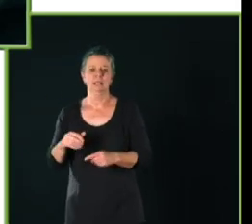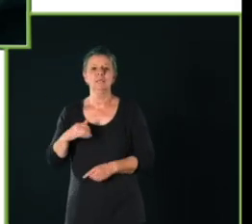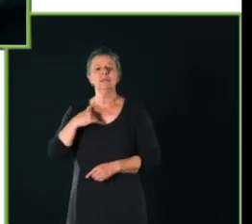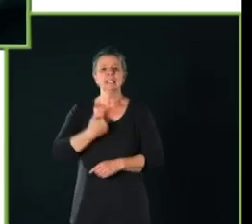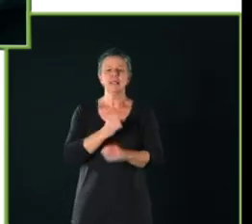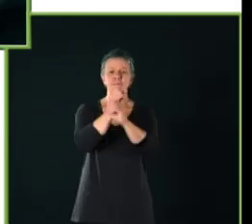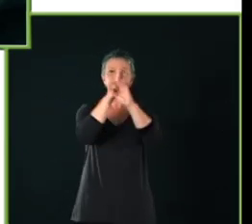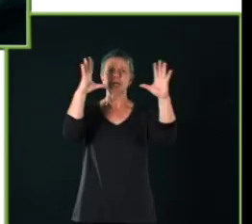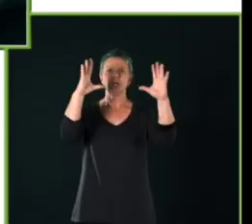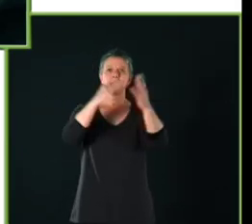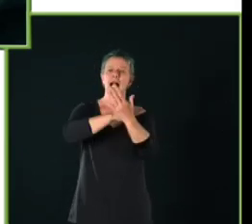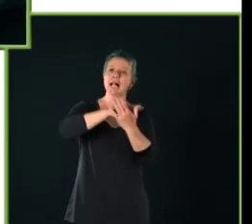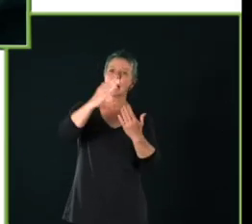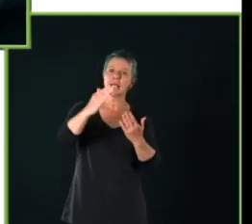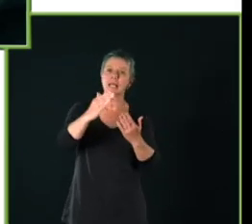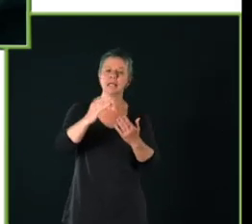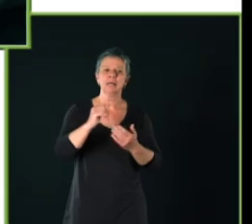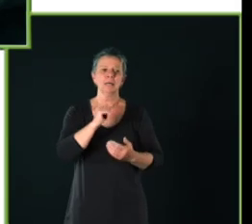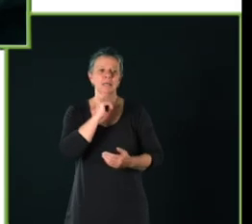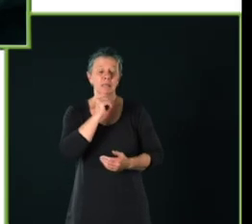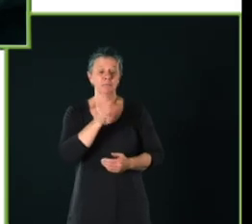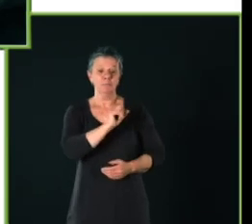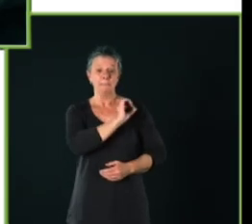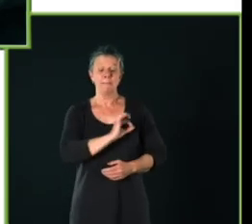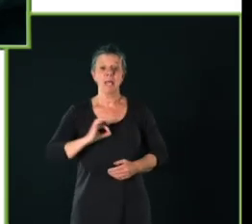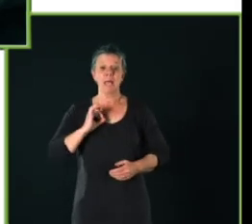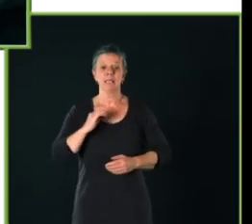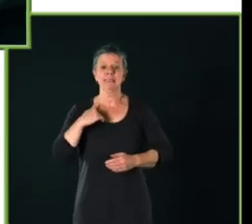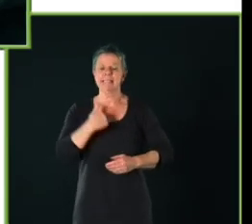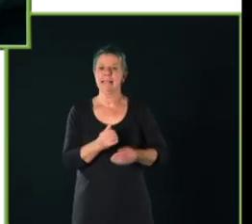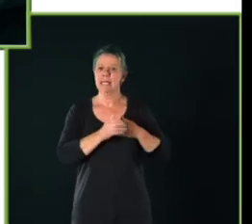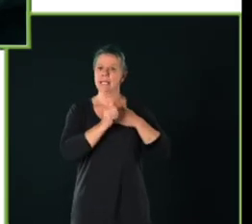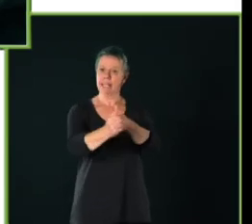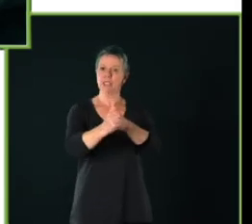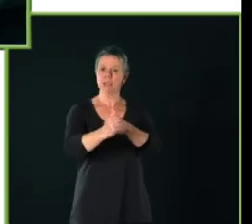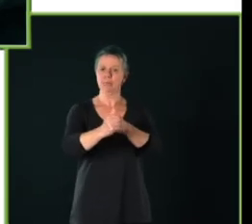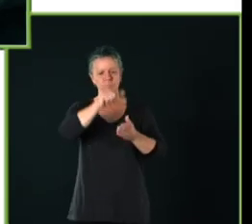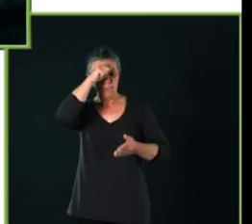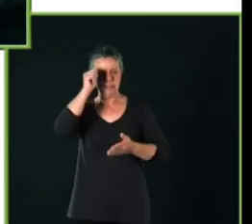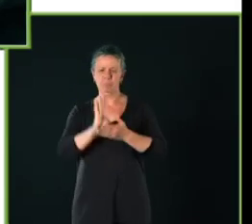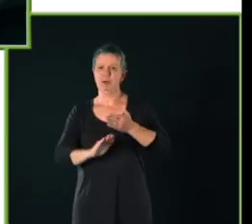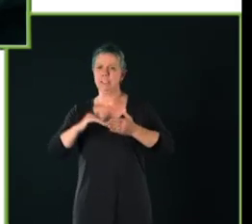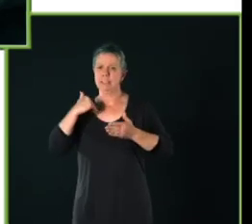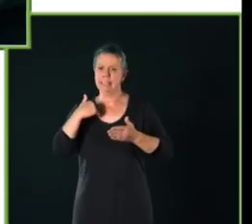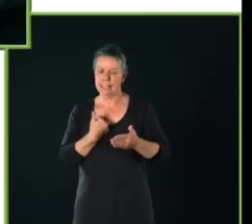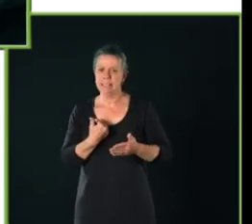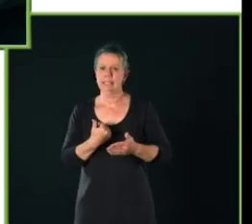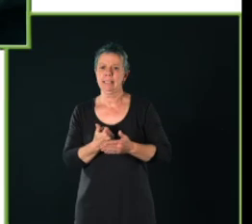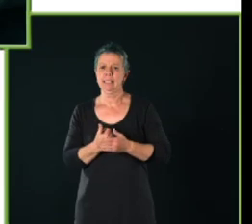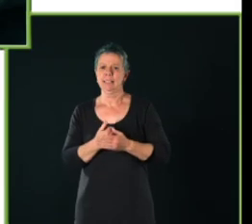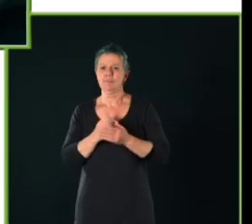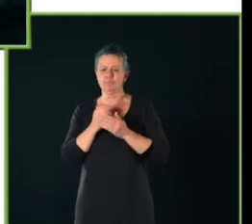vision. And as a mayor, you need that leadership to show that vision. You need that experience. You need that,